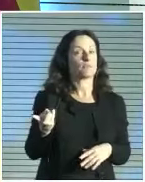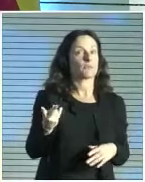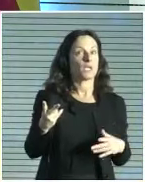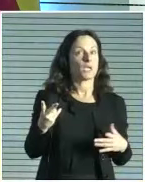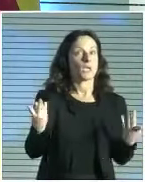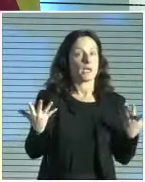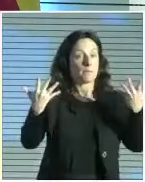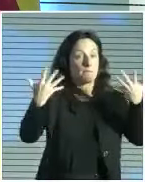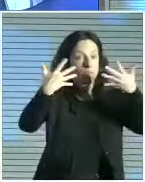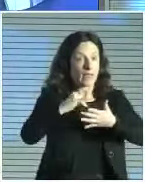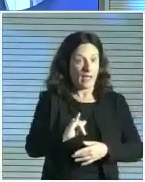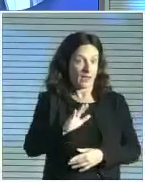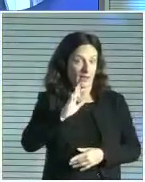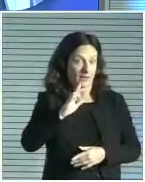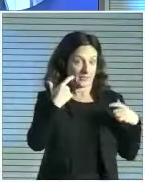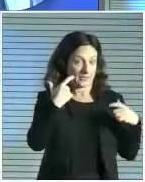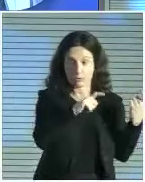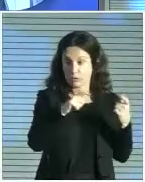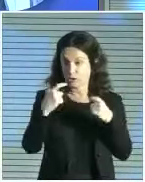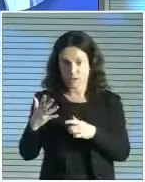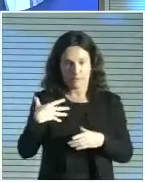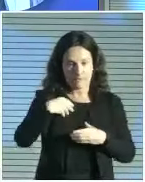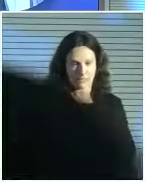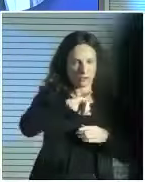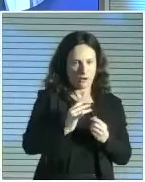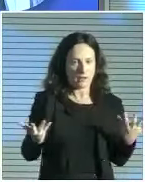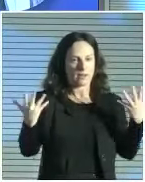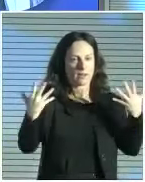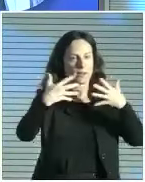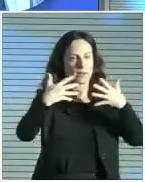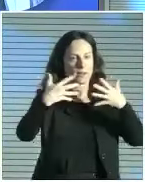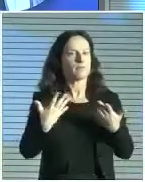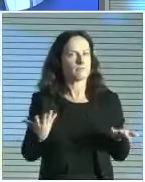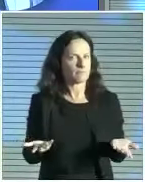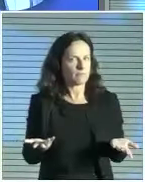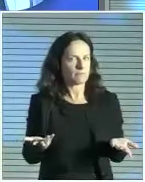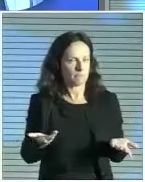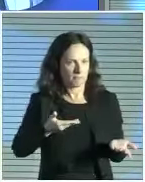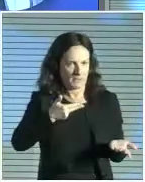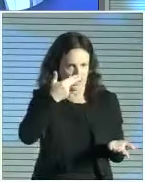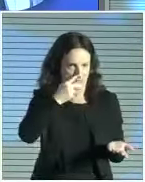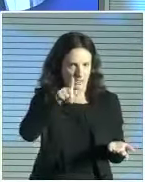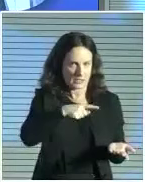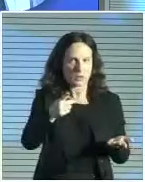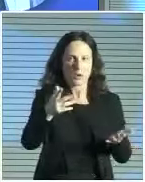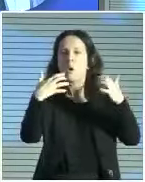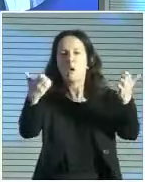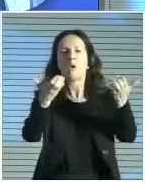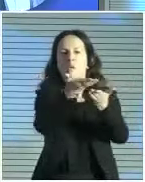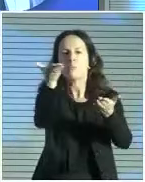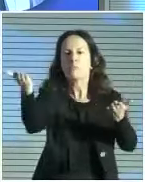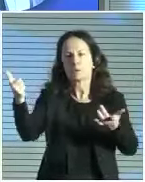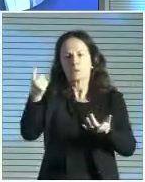what would you share with the audience right now were elements which helped to introduce